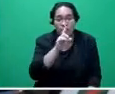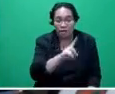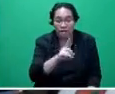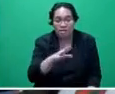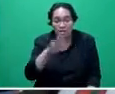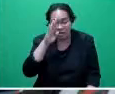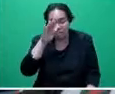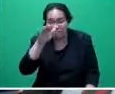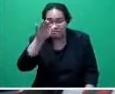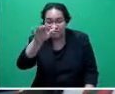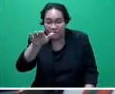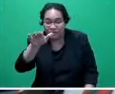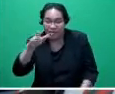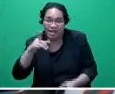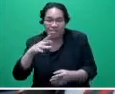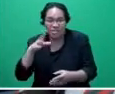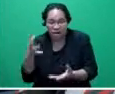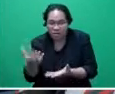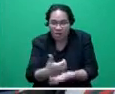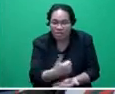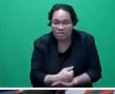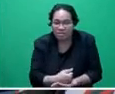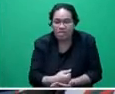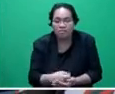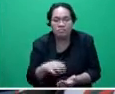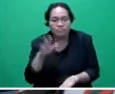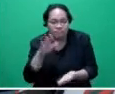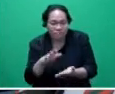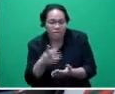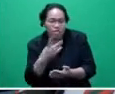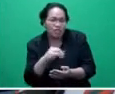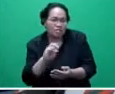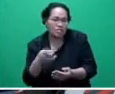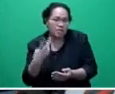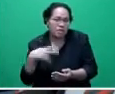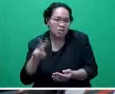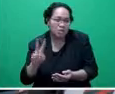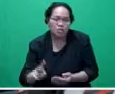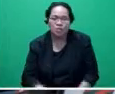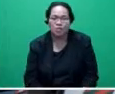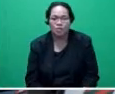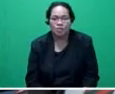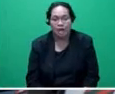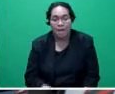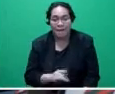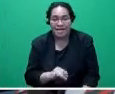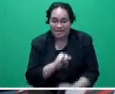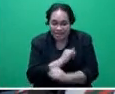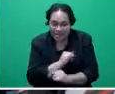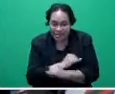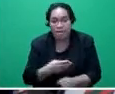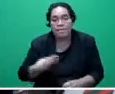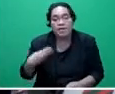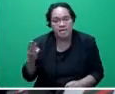forecast revenue increased, and another increase in 2022. But, Mr. Speaker, it is the integrity of the Minister of